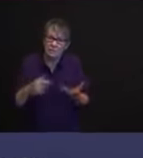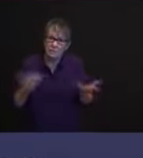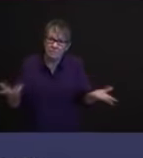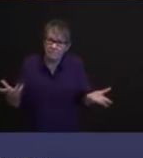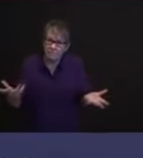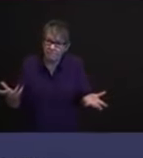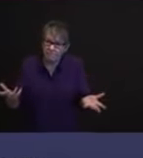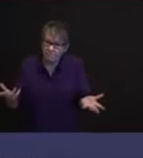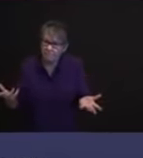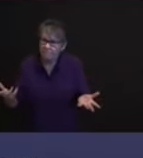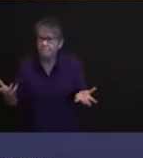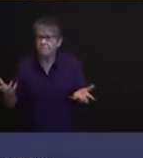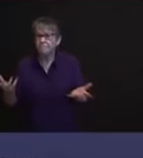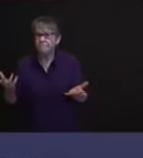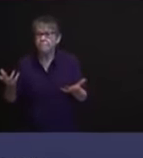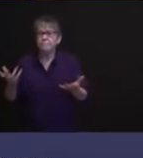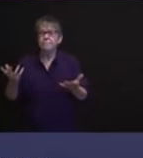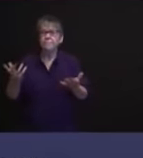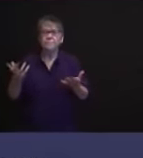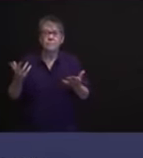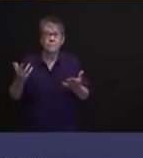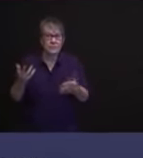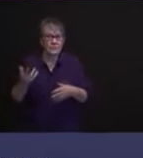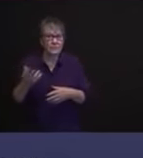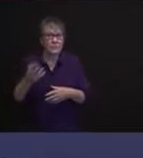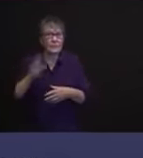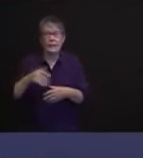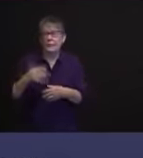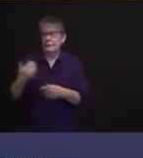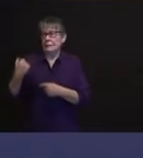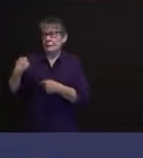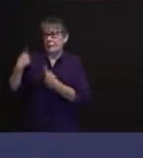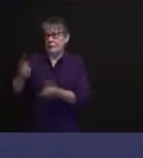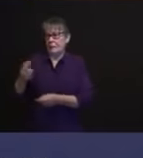66 since the end of August, cumulative outbreaks